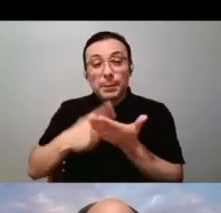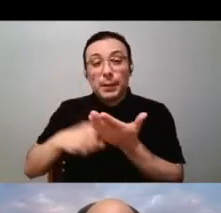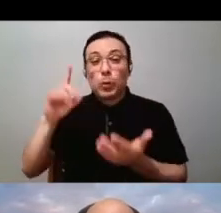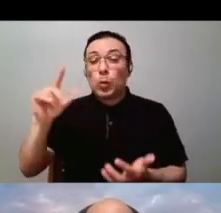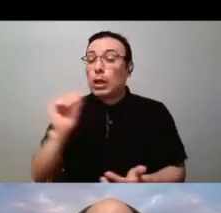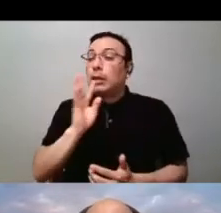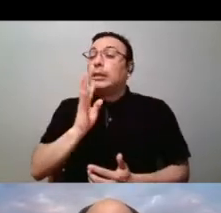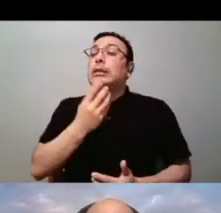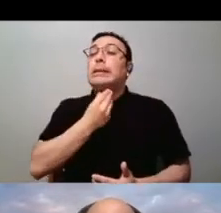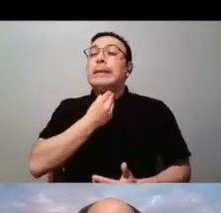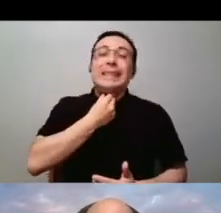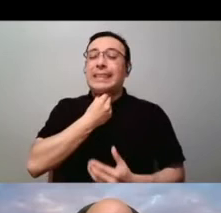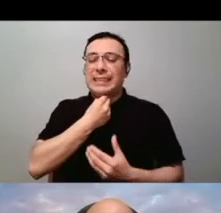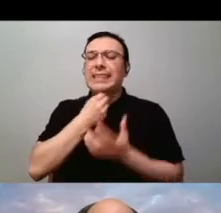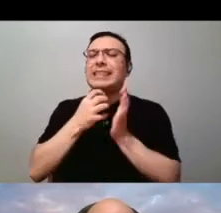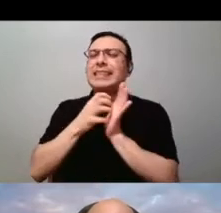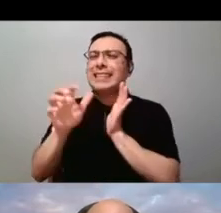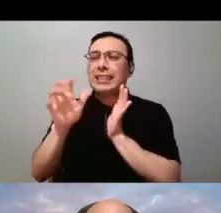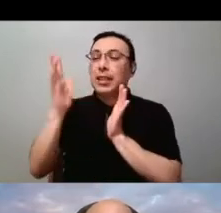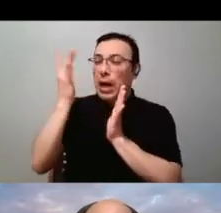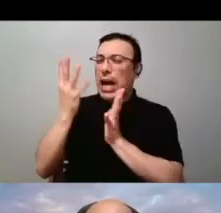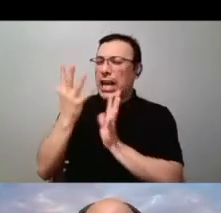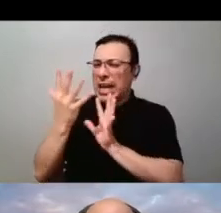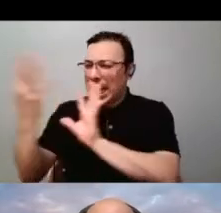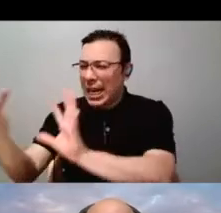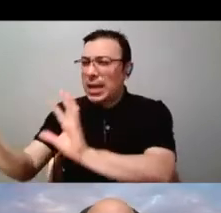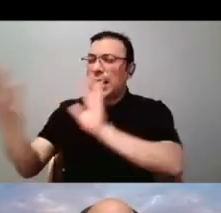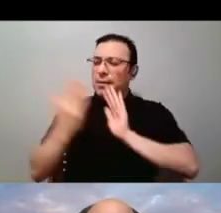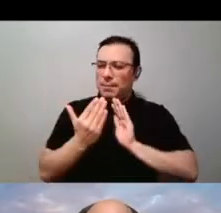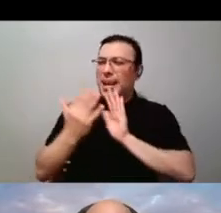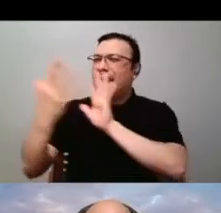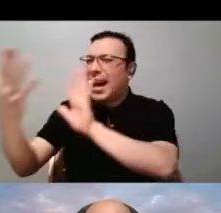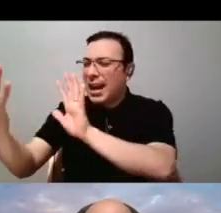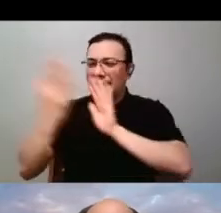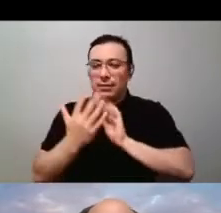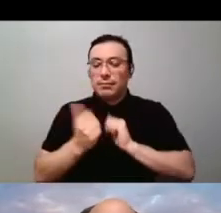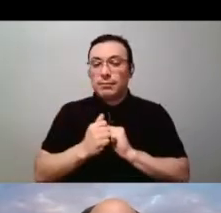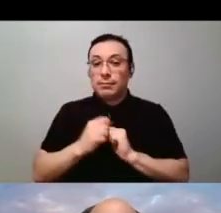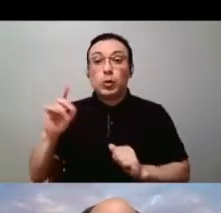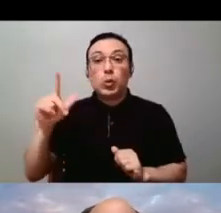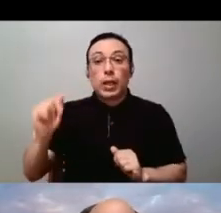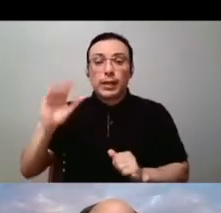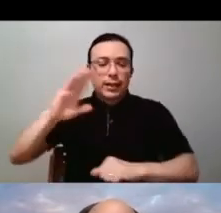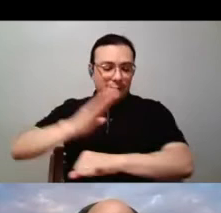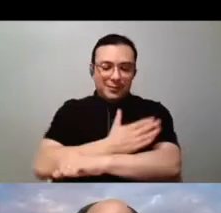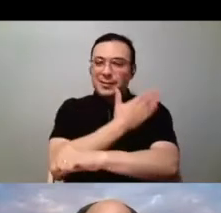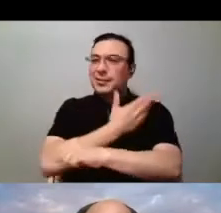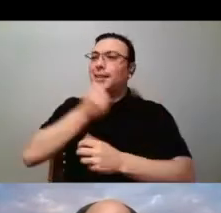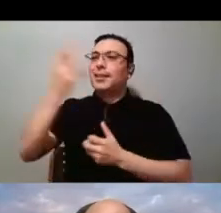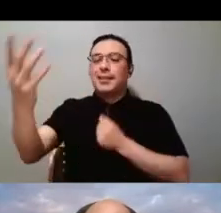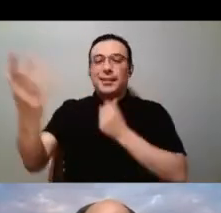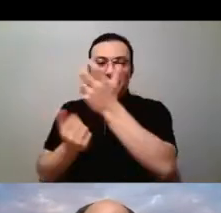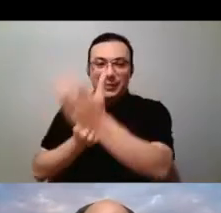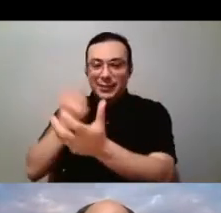with the recourse of call and response. A doula can sing, and a song can doula you through transitions.